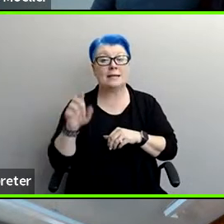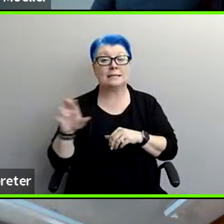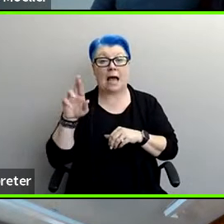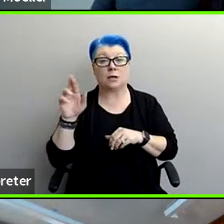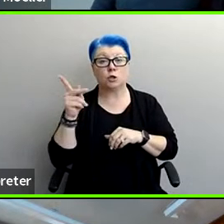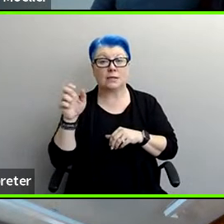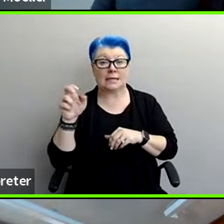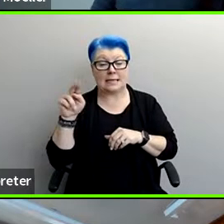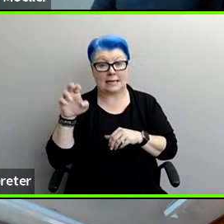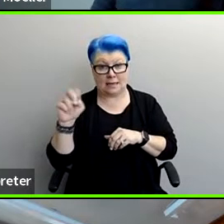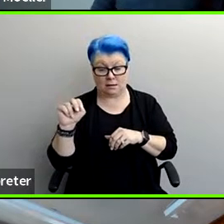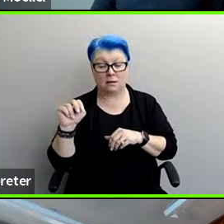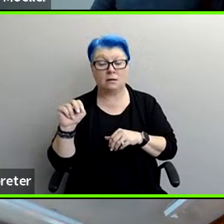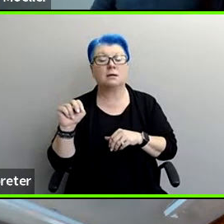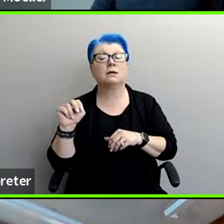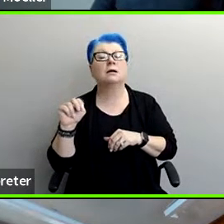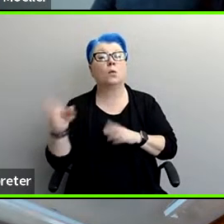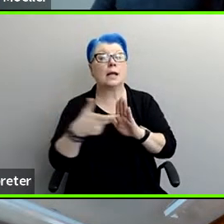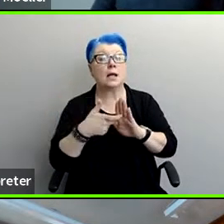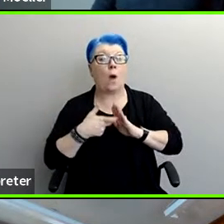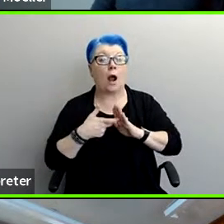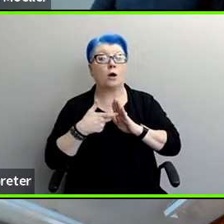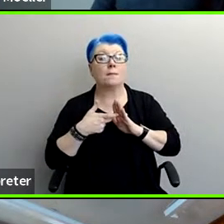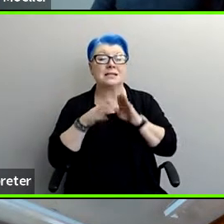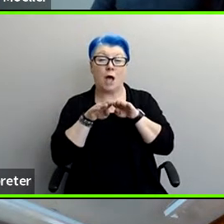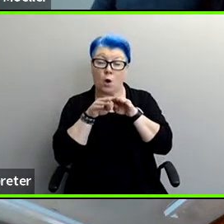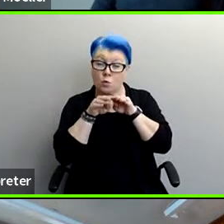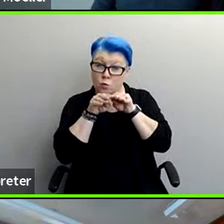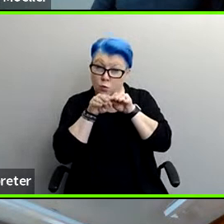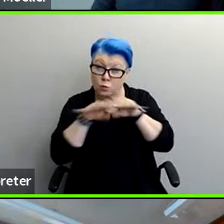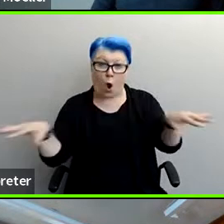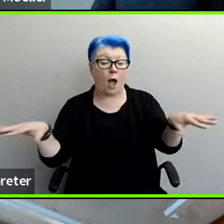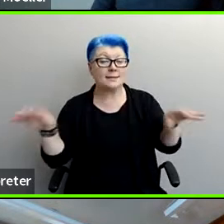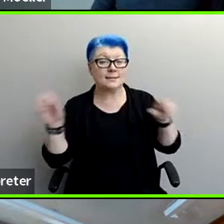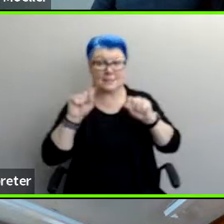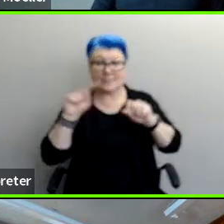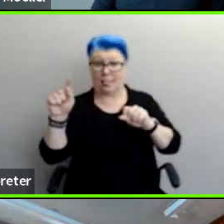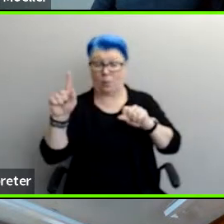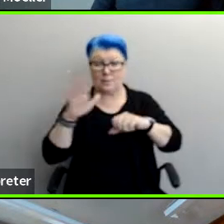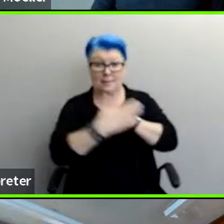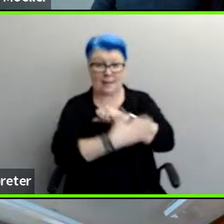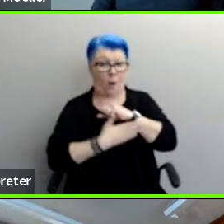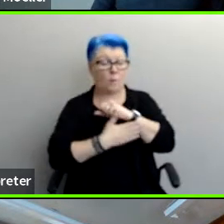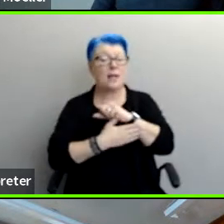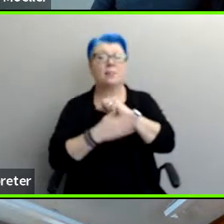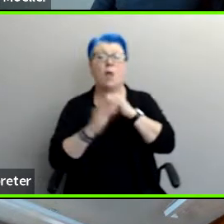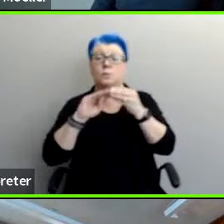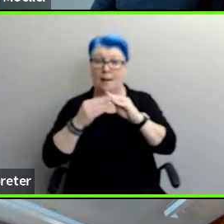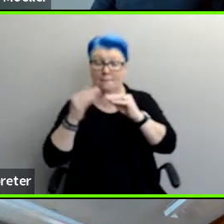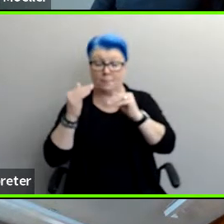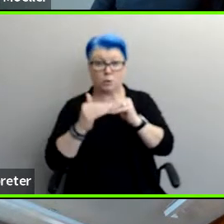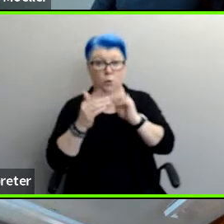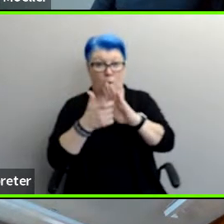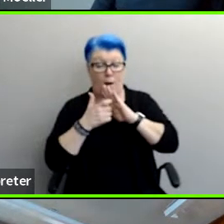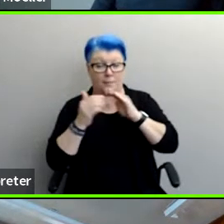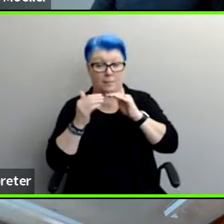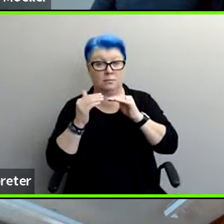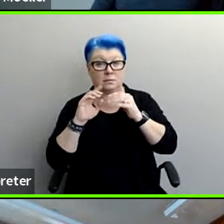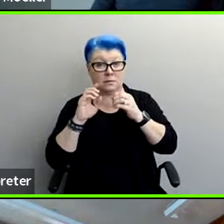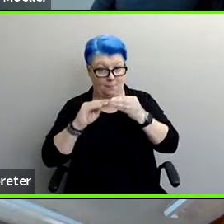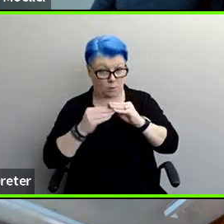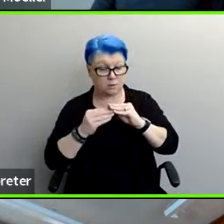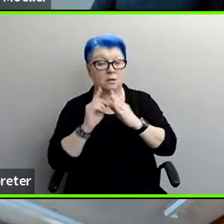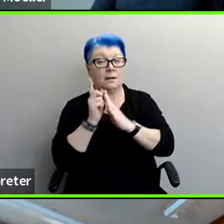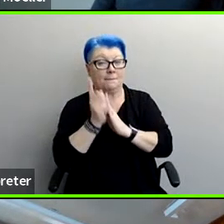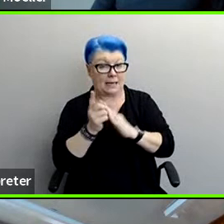minutes across the district are going up, so we need staff in order to have effective services provided for them. Good, I'm